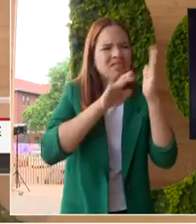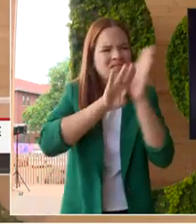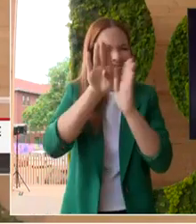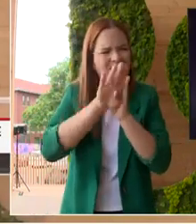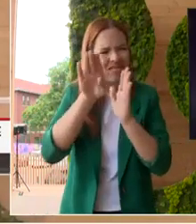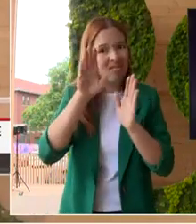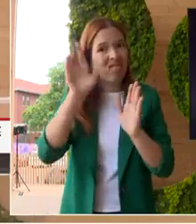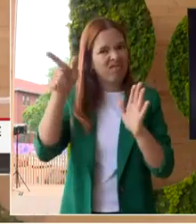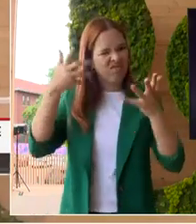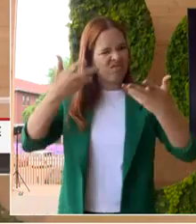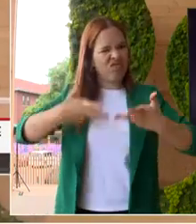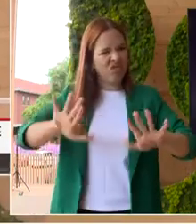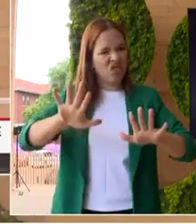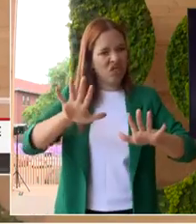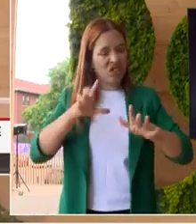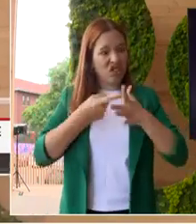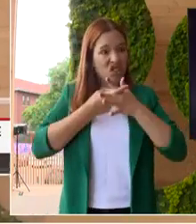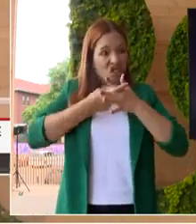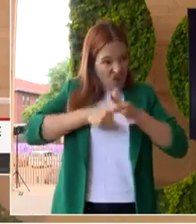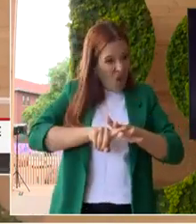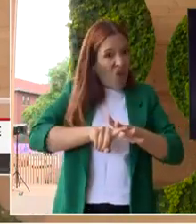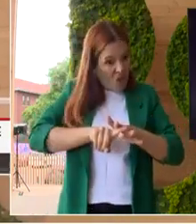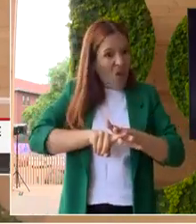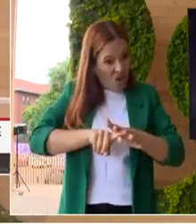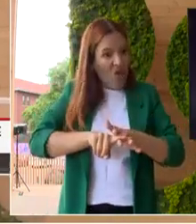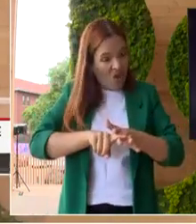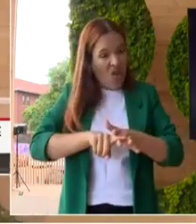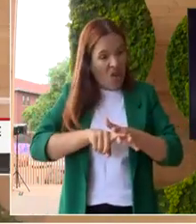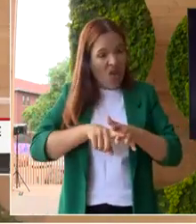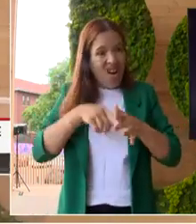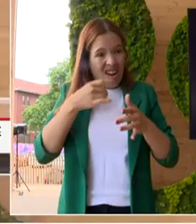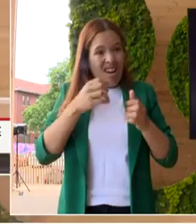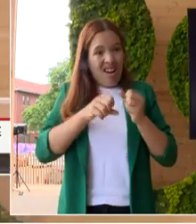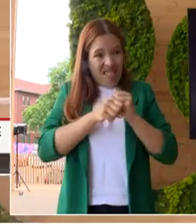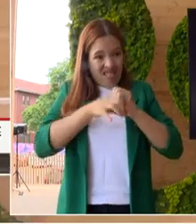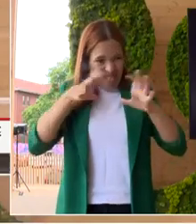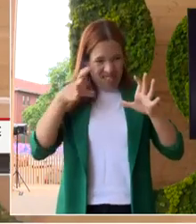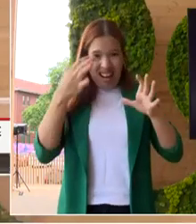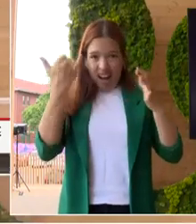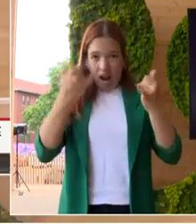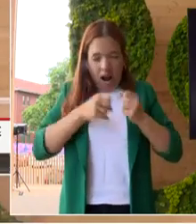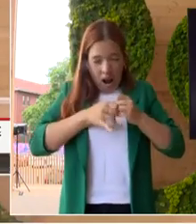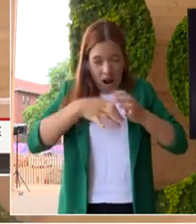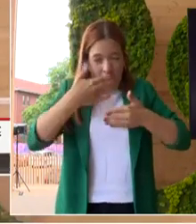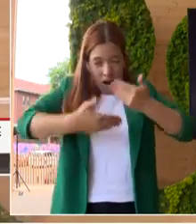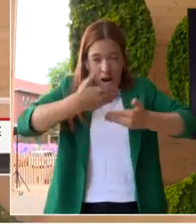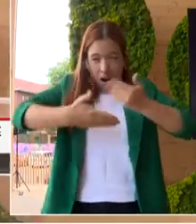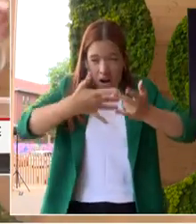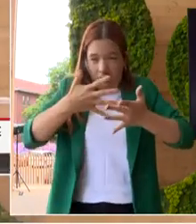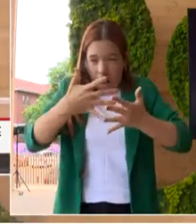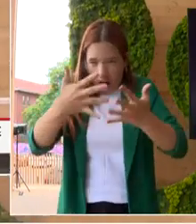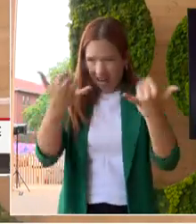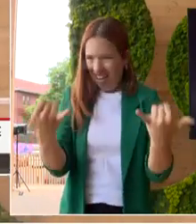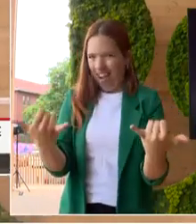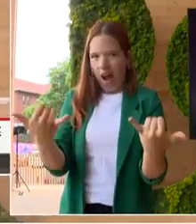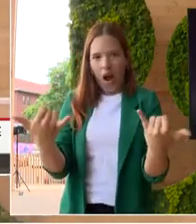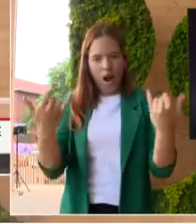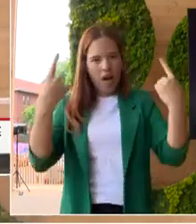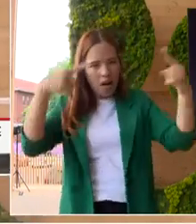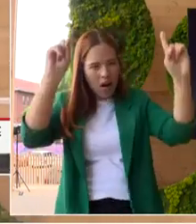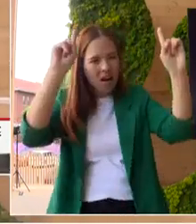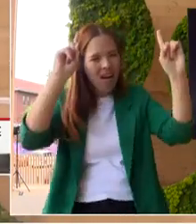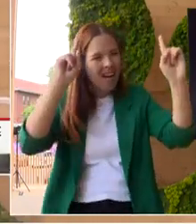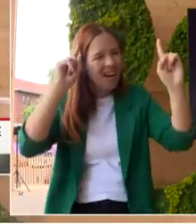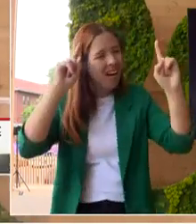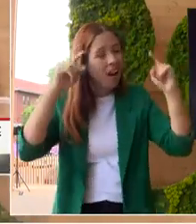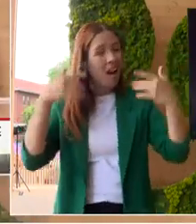we started and how we started and where we are right now. And I have to tell you, we made some big promises back